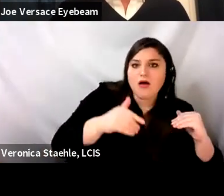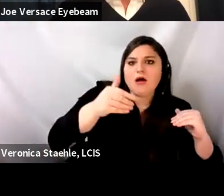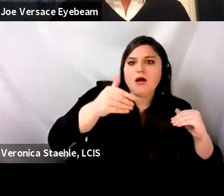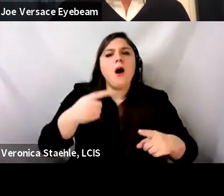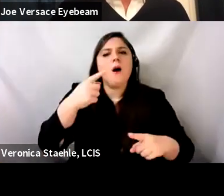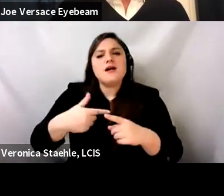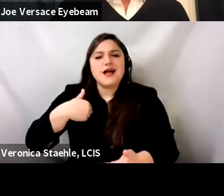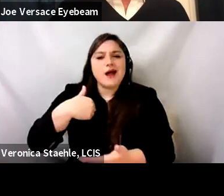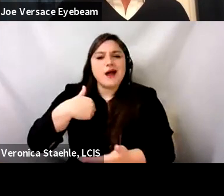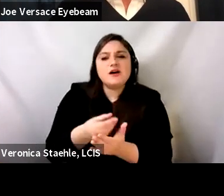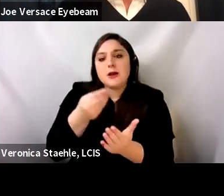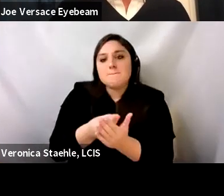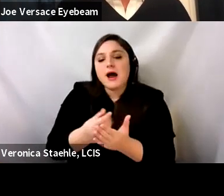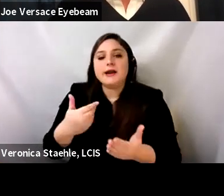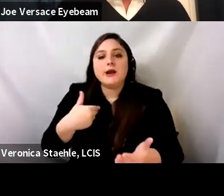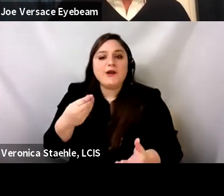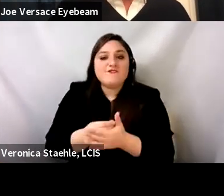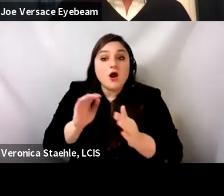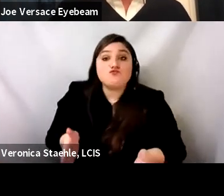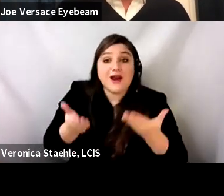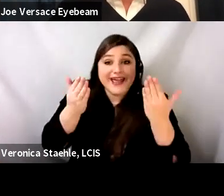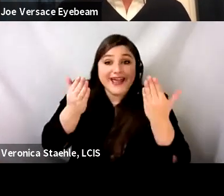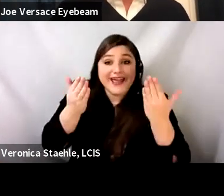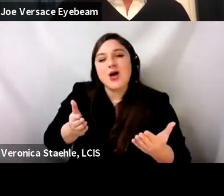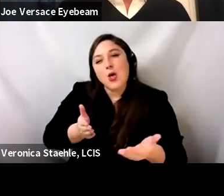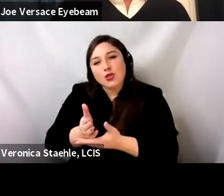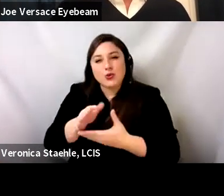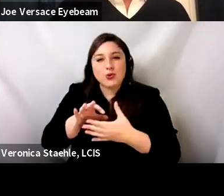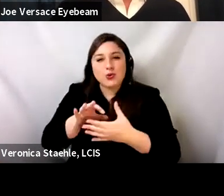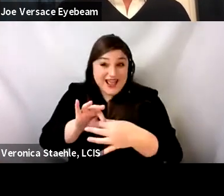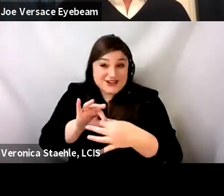had relationships with, but not funding relationships prior.